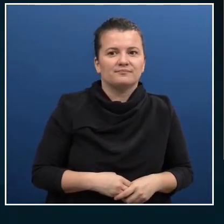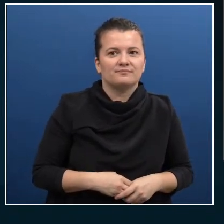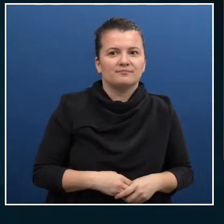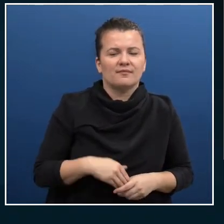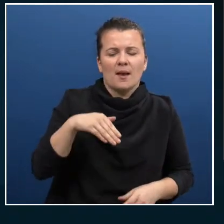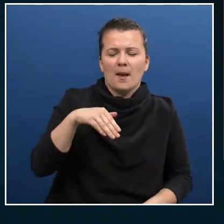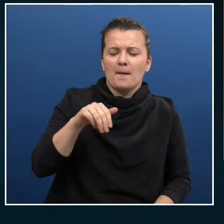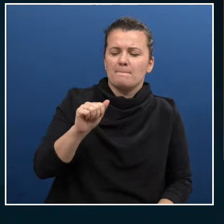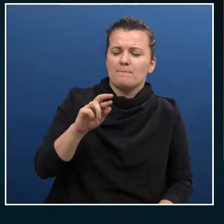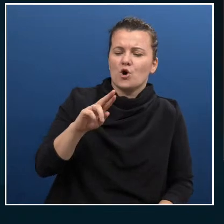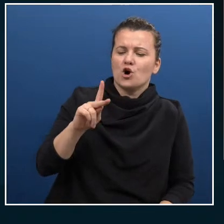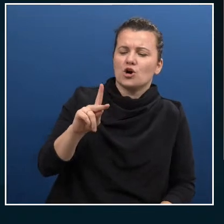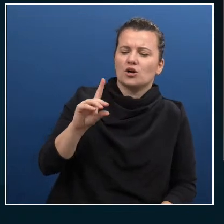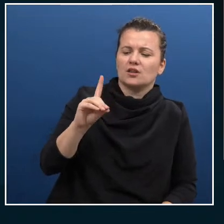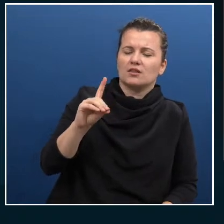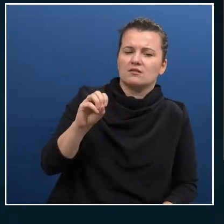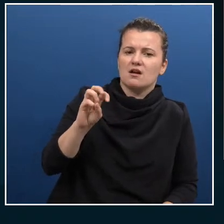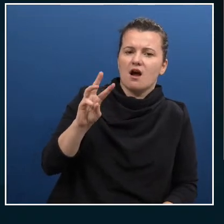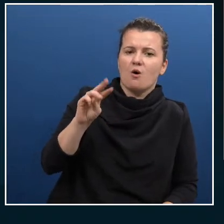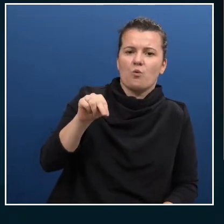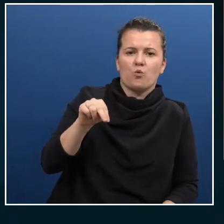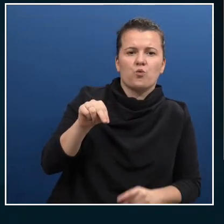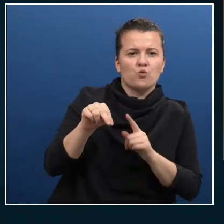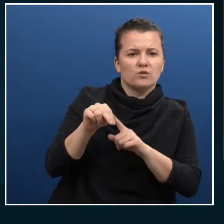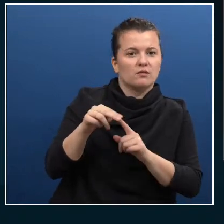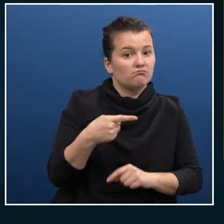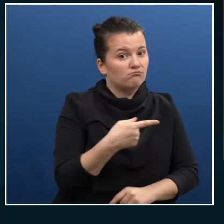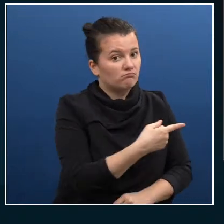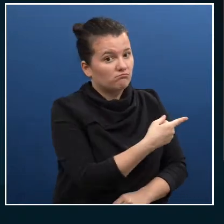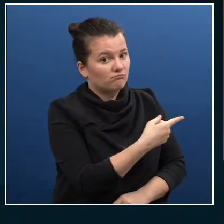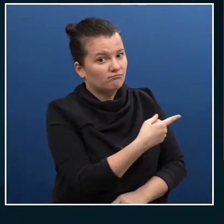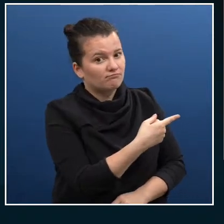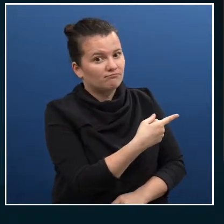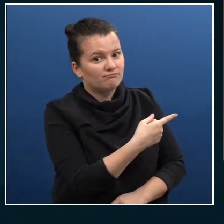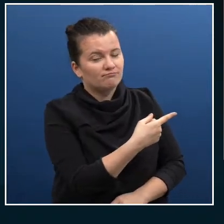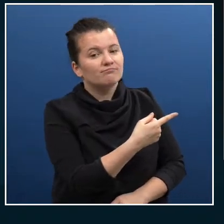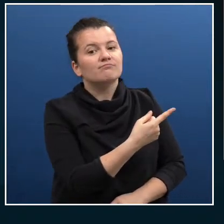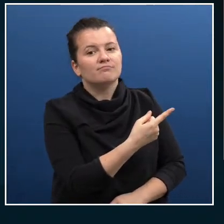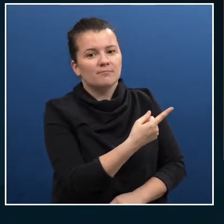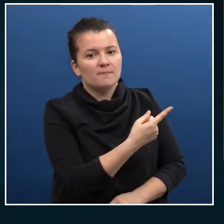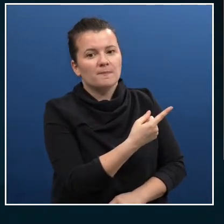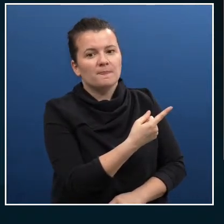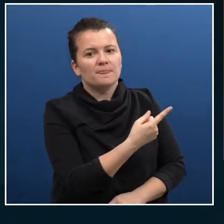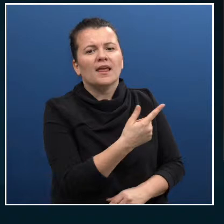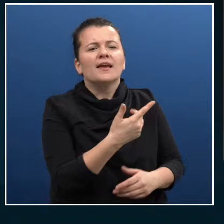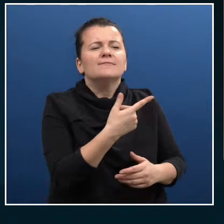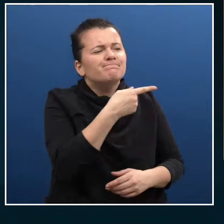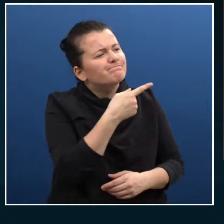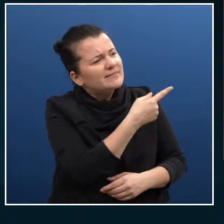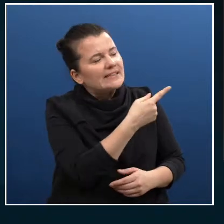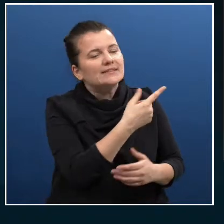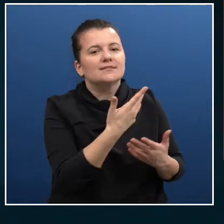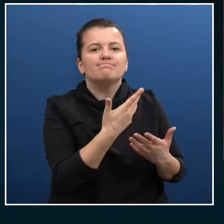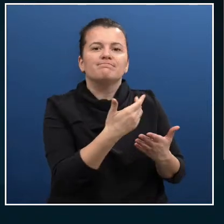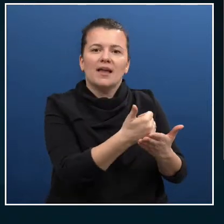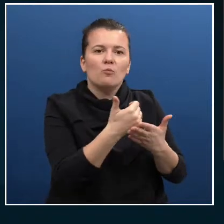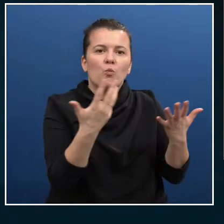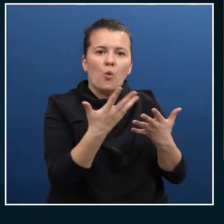Markdown is a markup language to create with